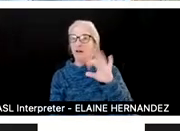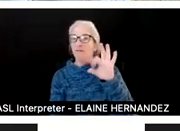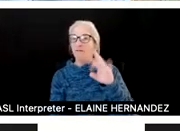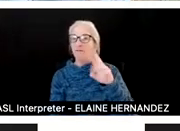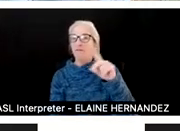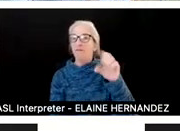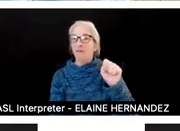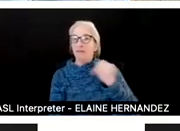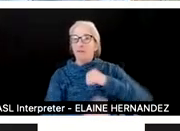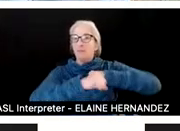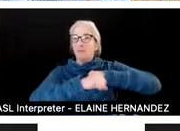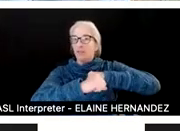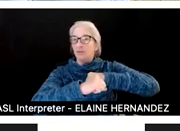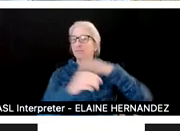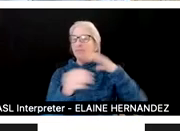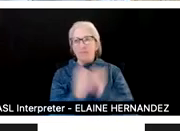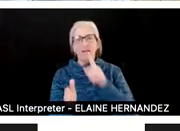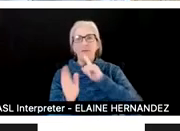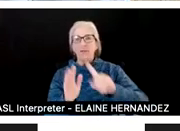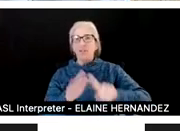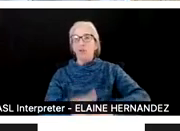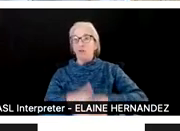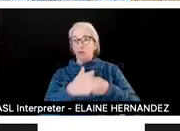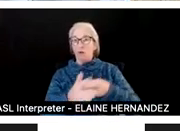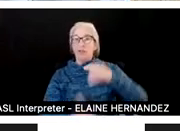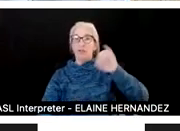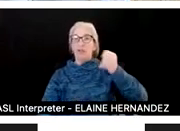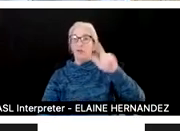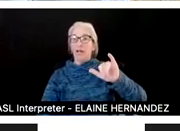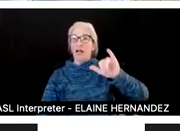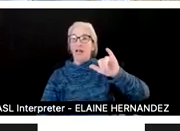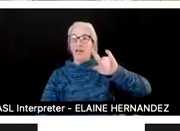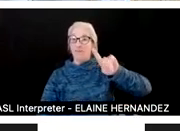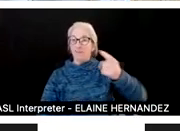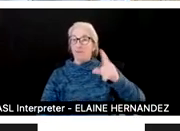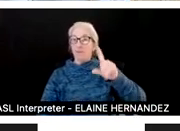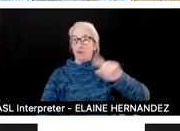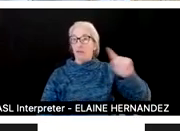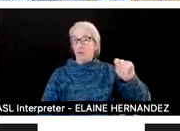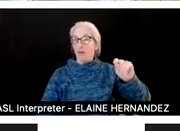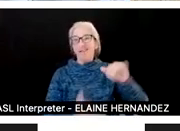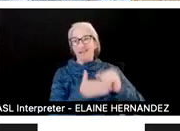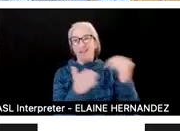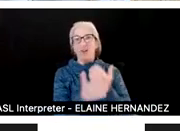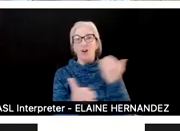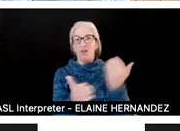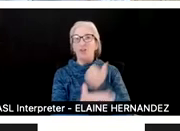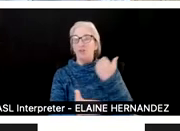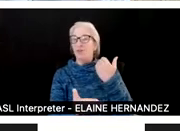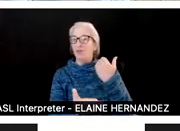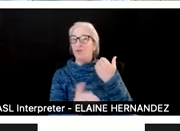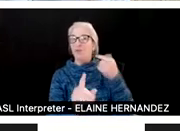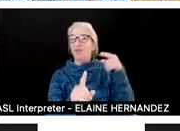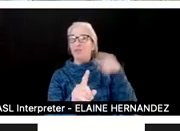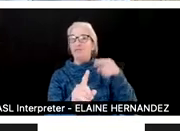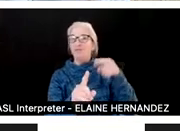July, well, it became effective July 1st of 2020. So it's still pretty new here in Virginia. And there are some particularities